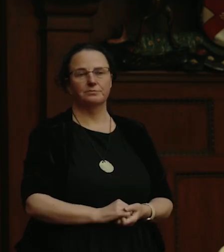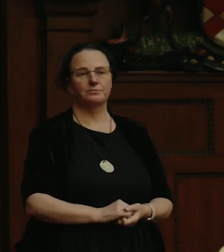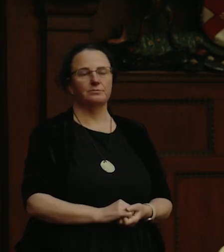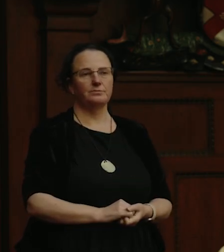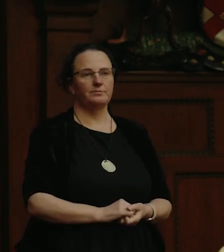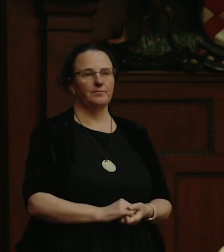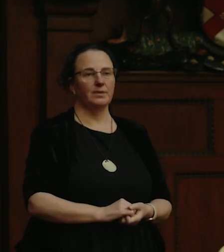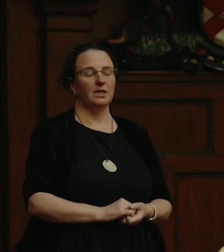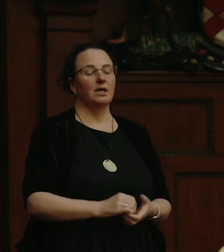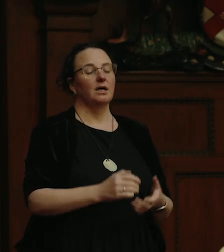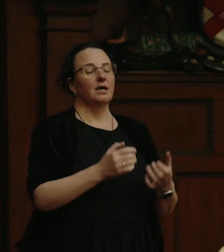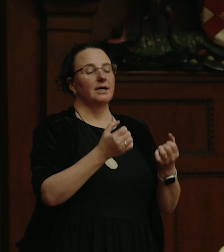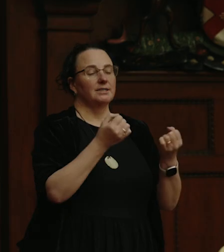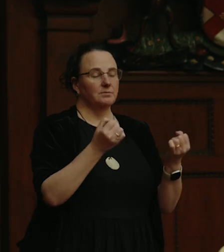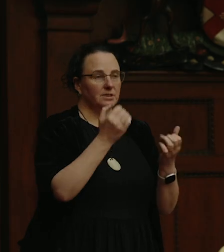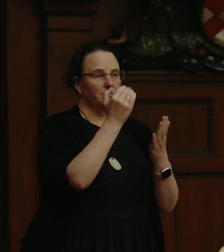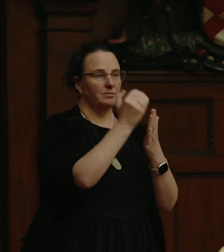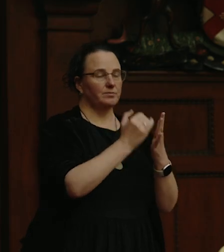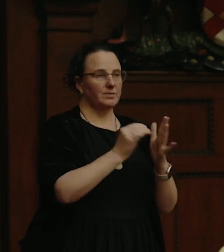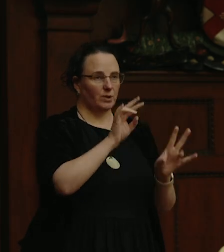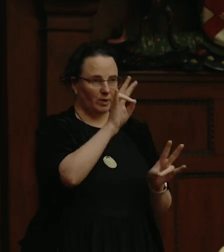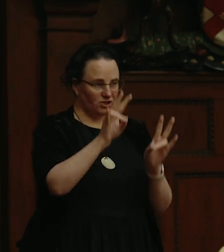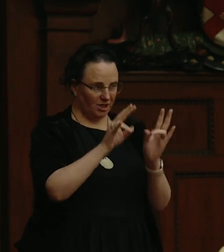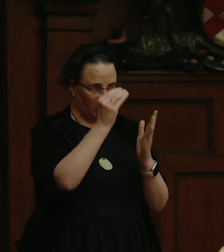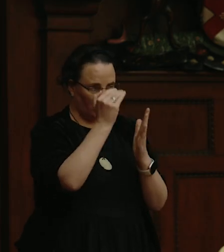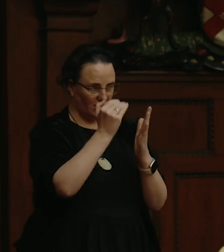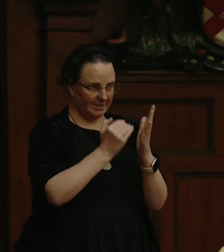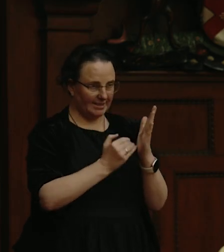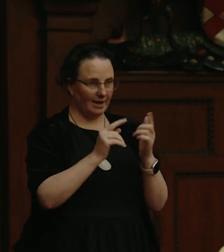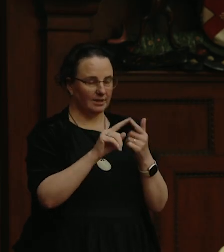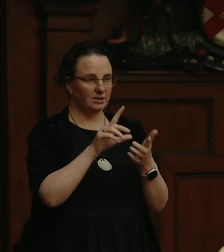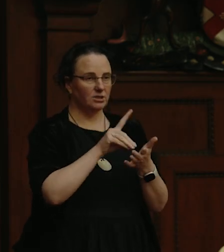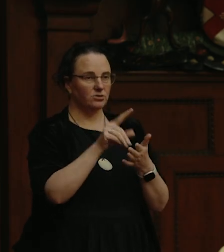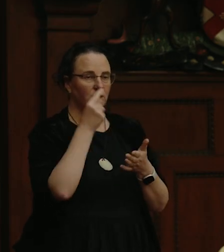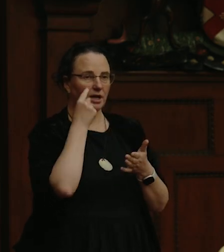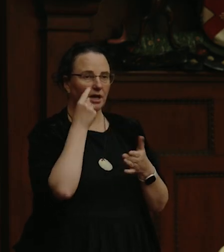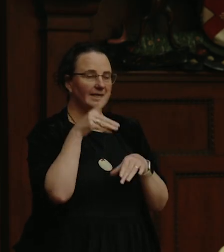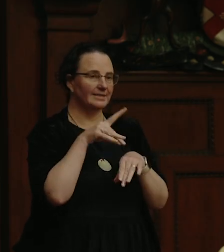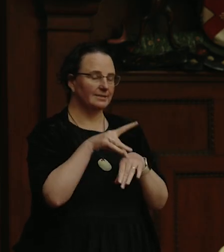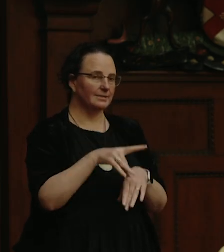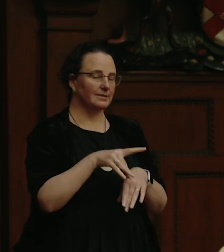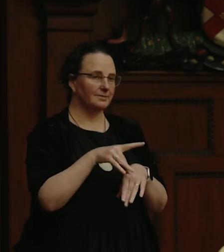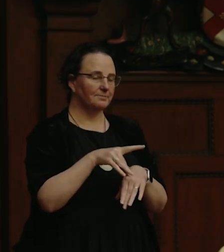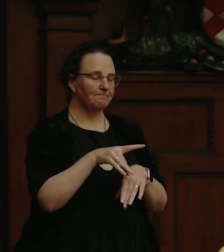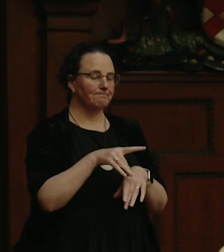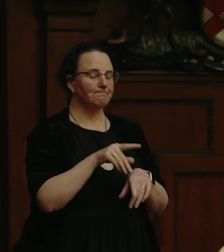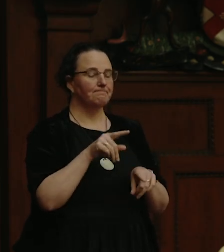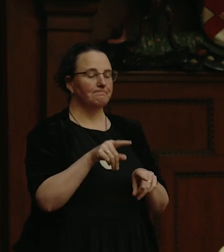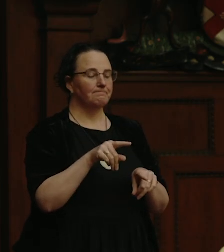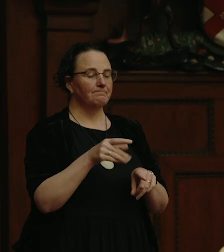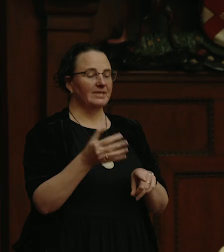Symptoms and questionnaires in dry eye disease with Sjögren's. In